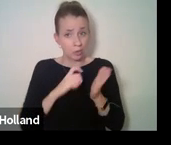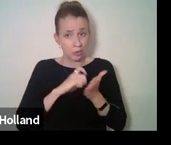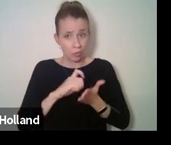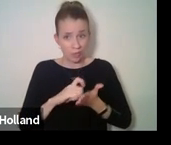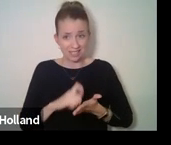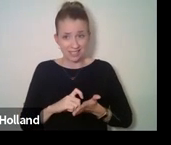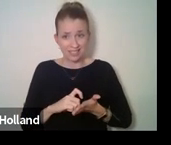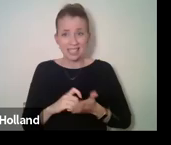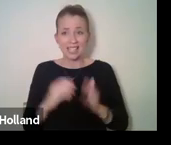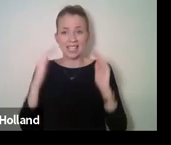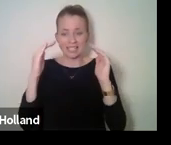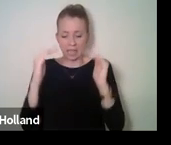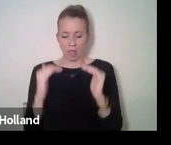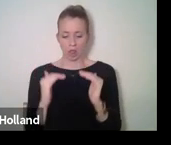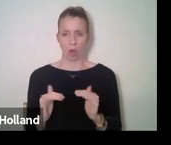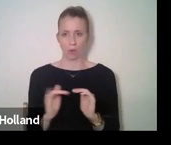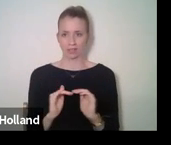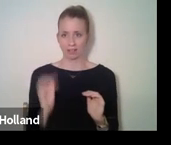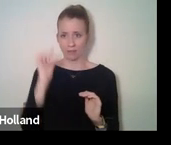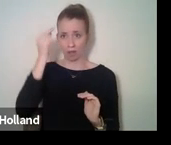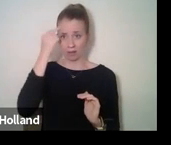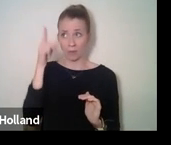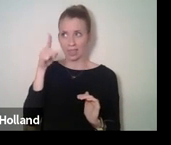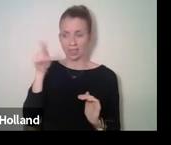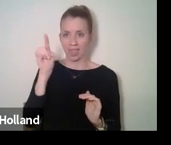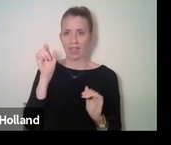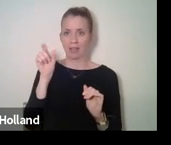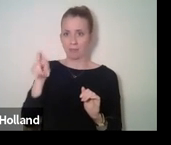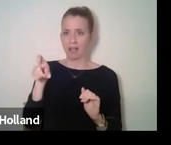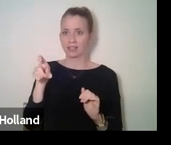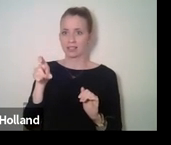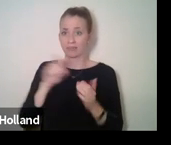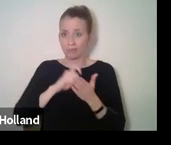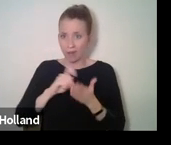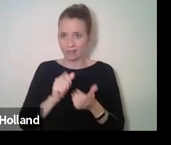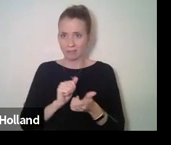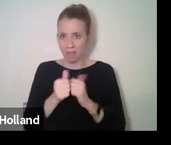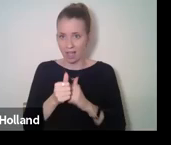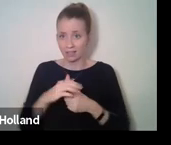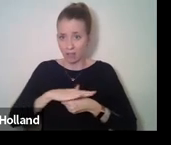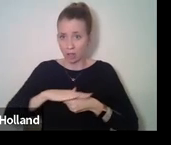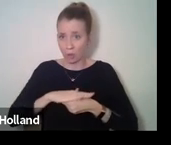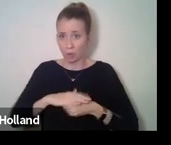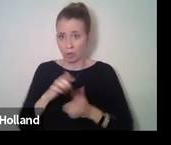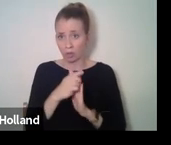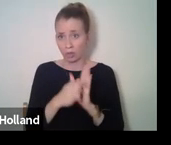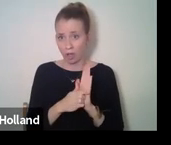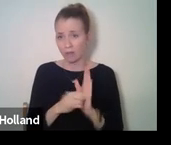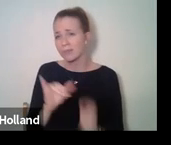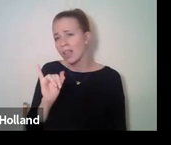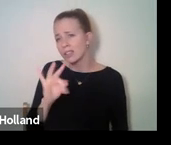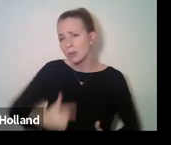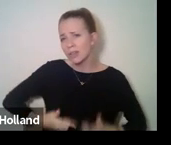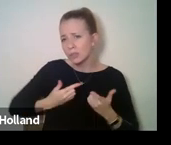has to pass the local law to enable CCA. So if you are in a village or a town or a